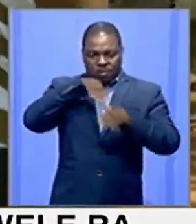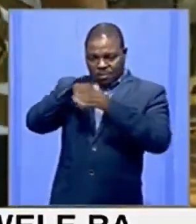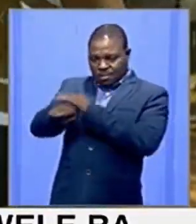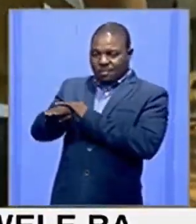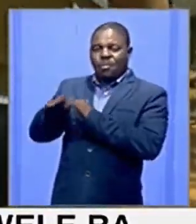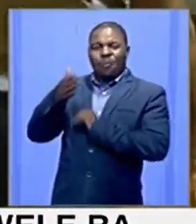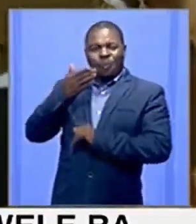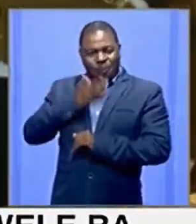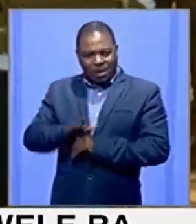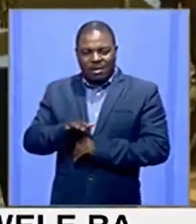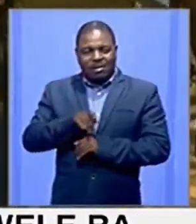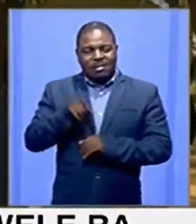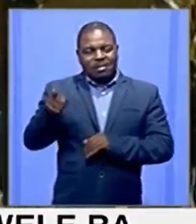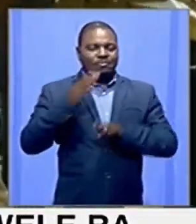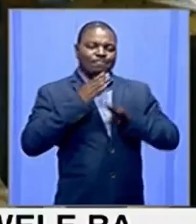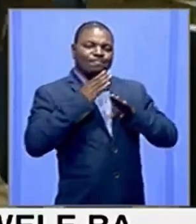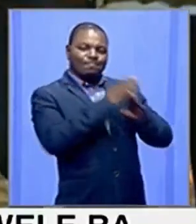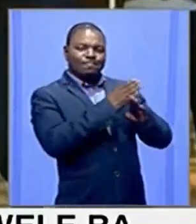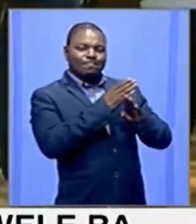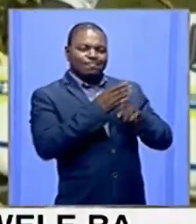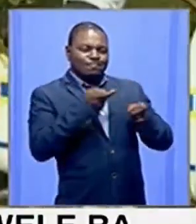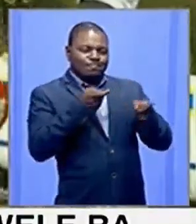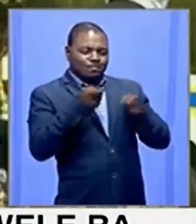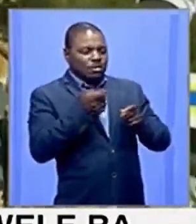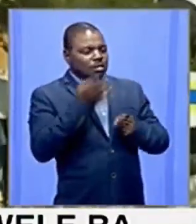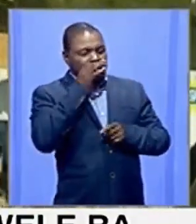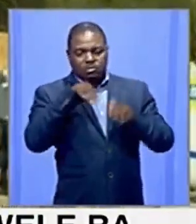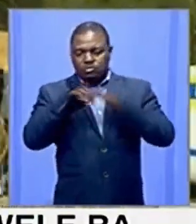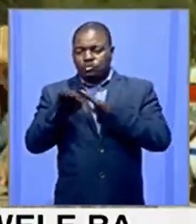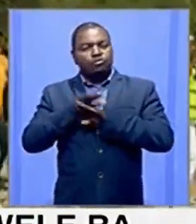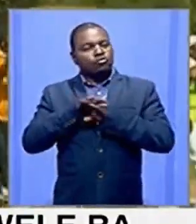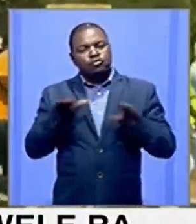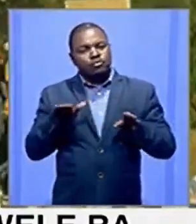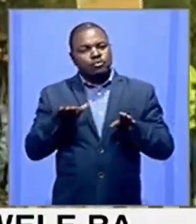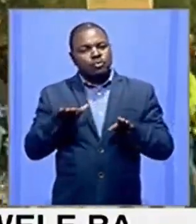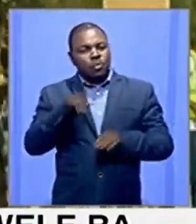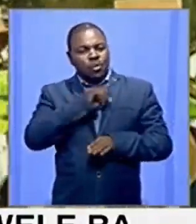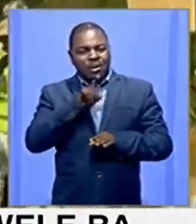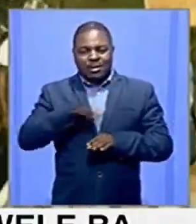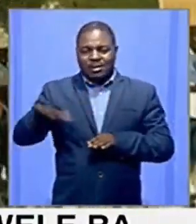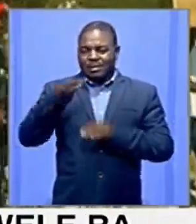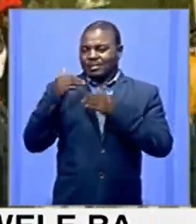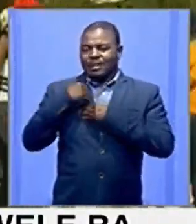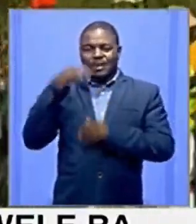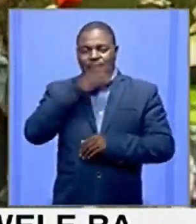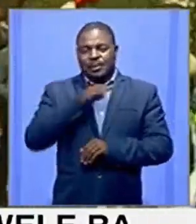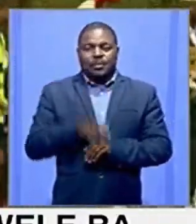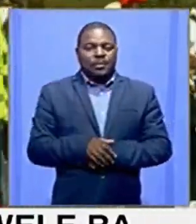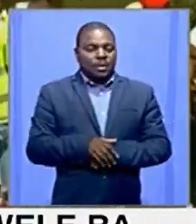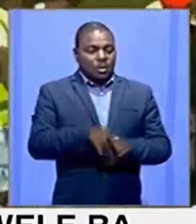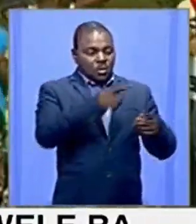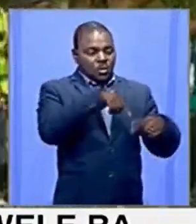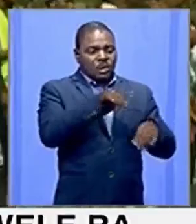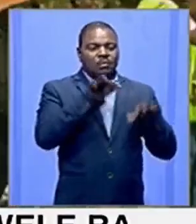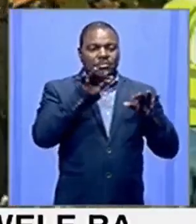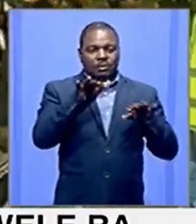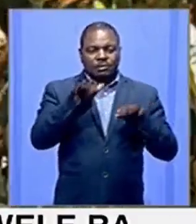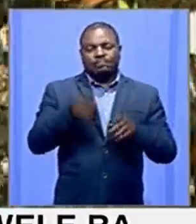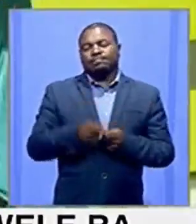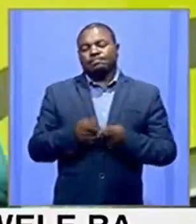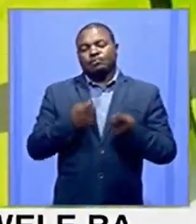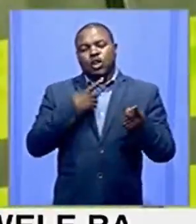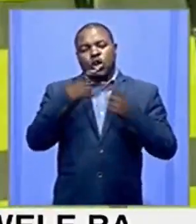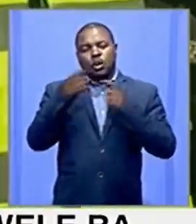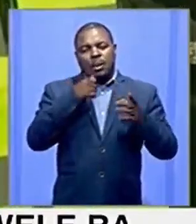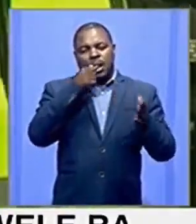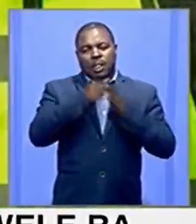ya setiši, e fela balaodi ba ile ba ganetša go tsena ka mabaka a polokego. Baipelaetši ba ile ba kgona go fa balaodi